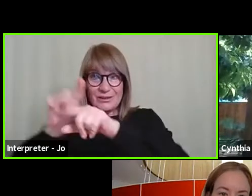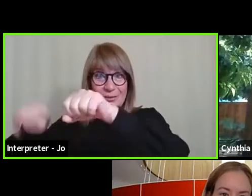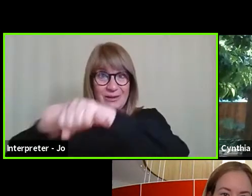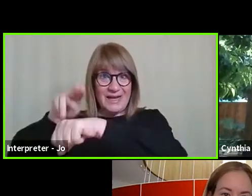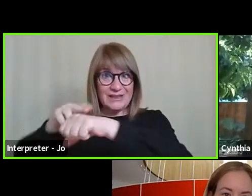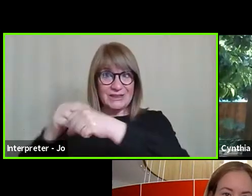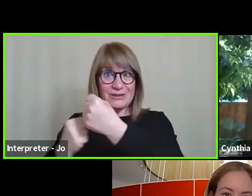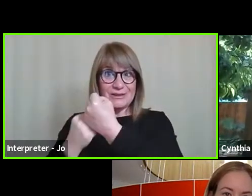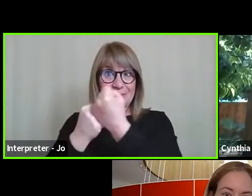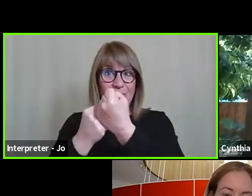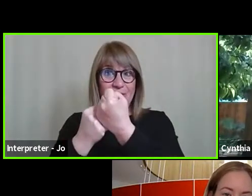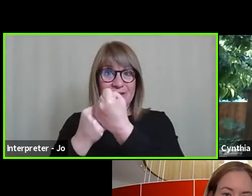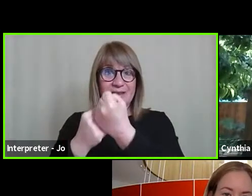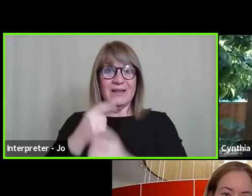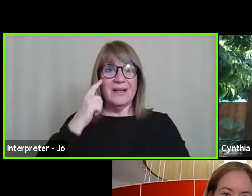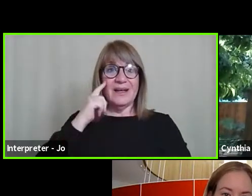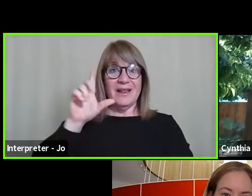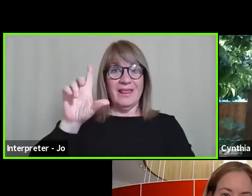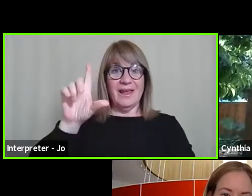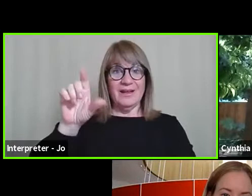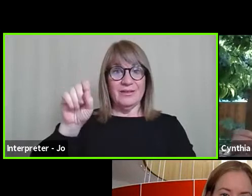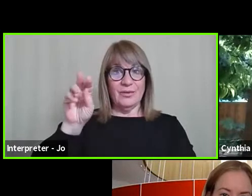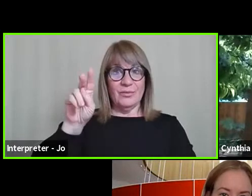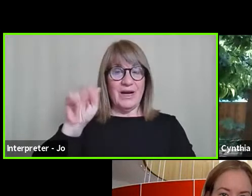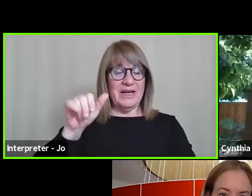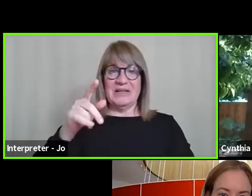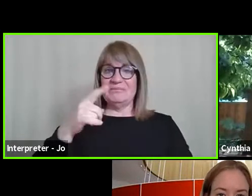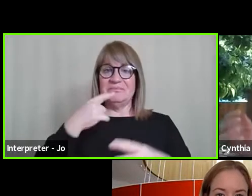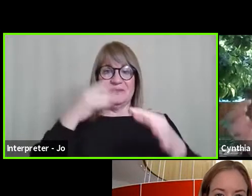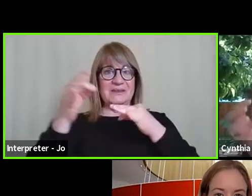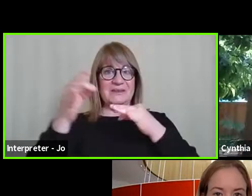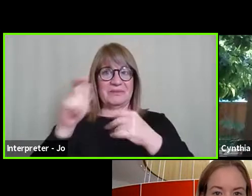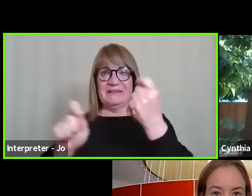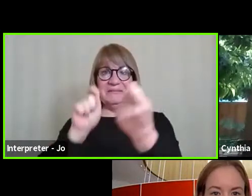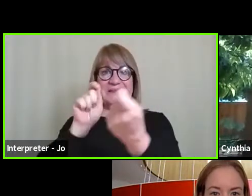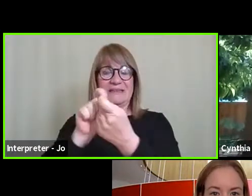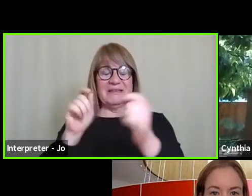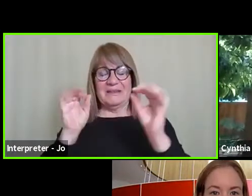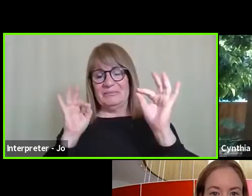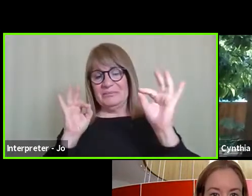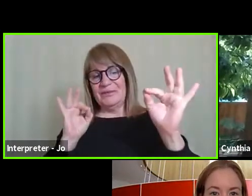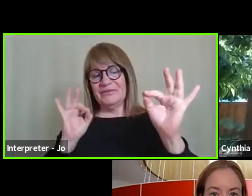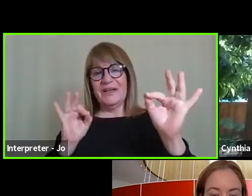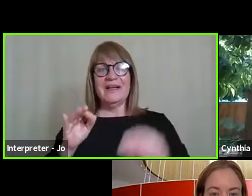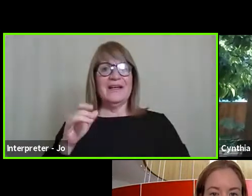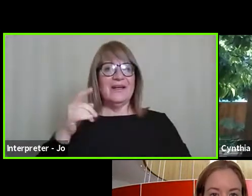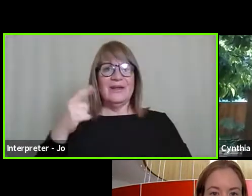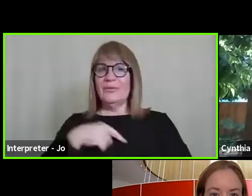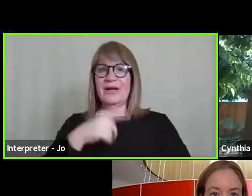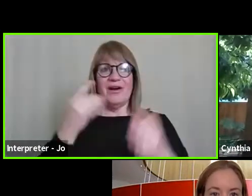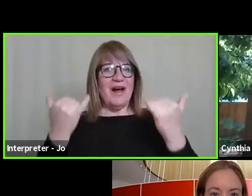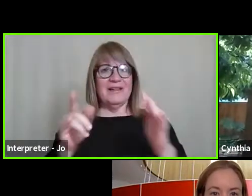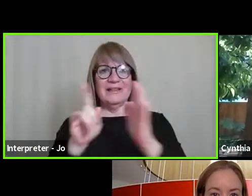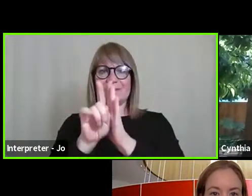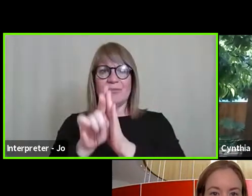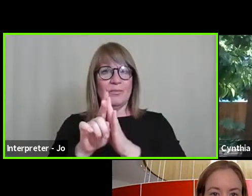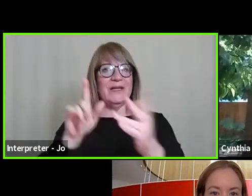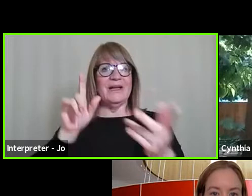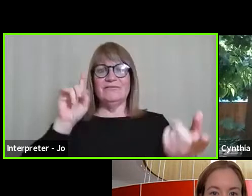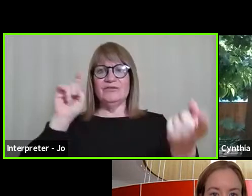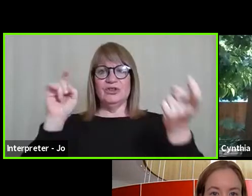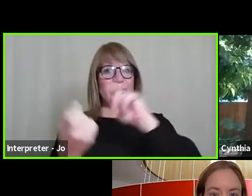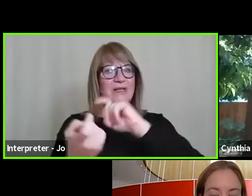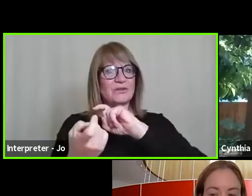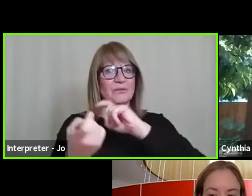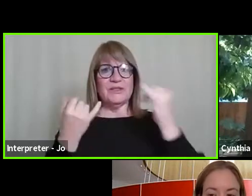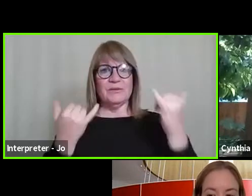getting now and i think lorena hit her right on the nose around how we're at this perfect nexus moment of transformation and